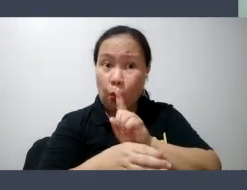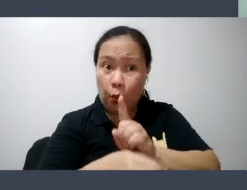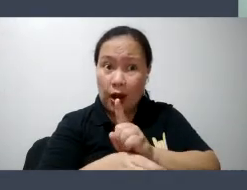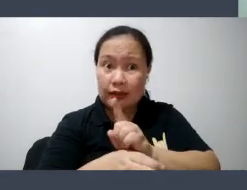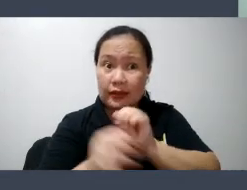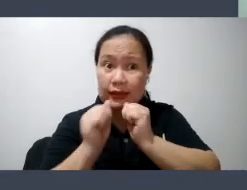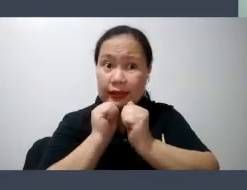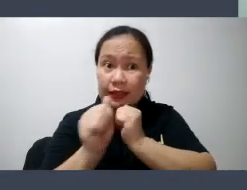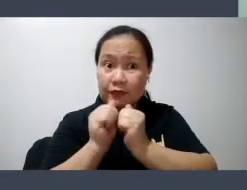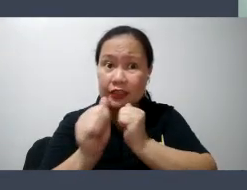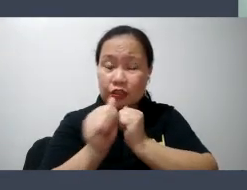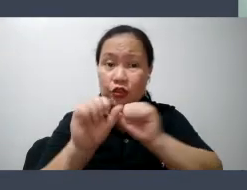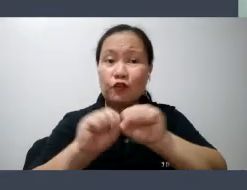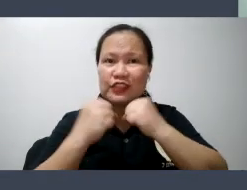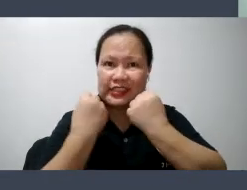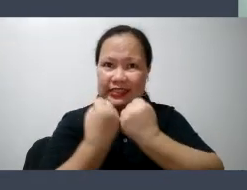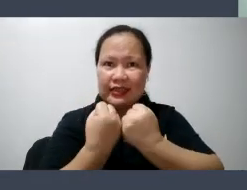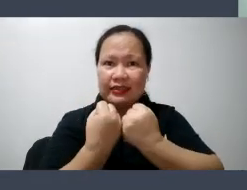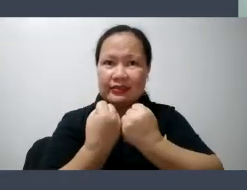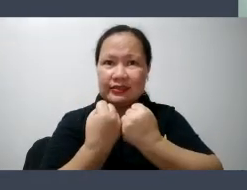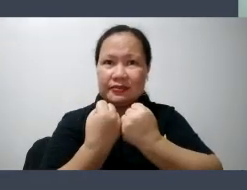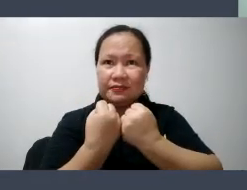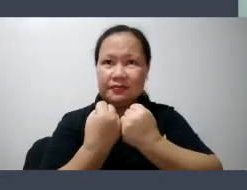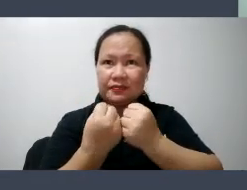of a set.